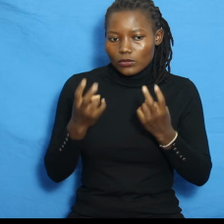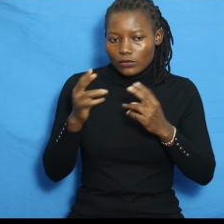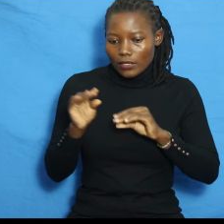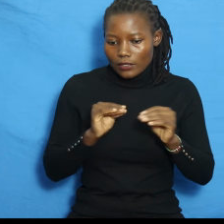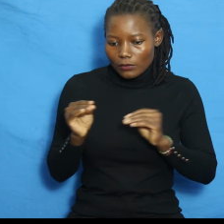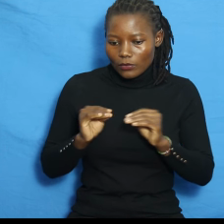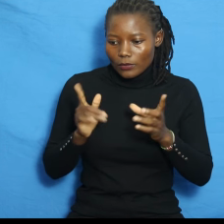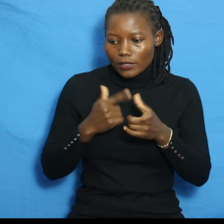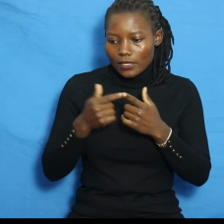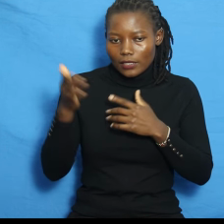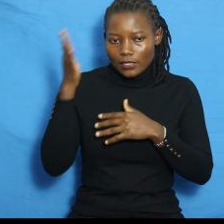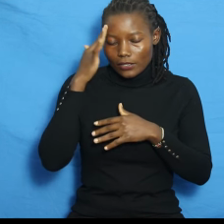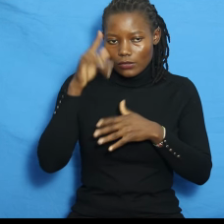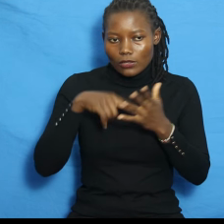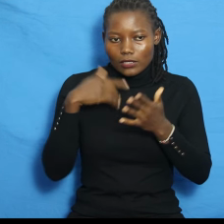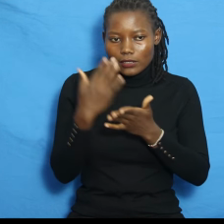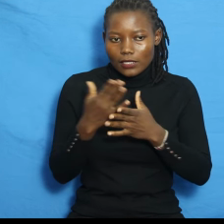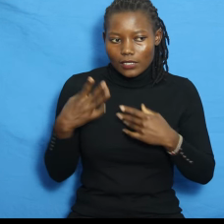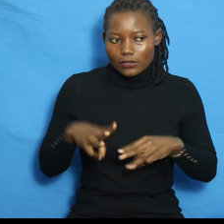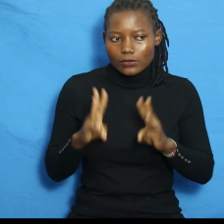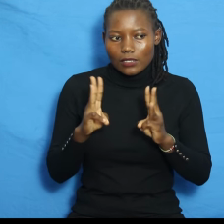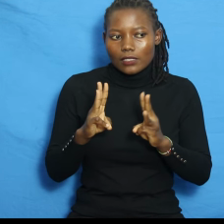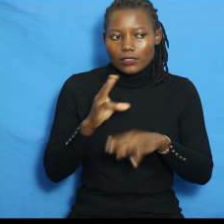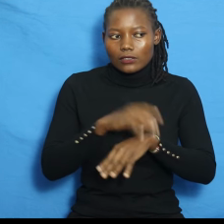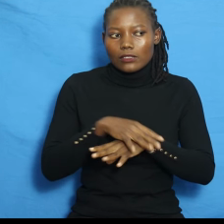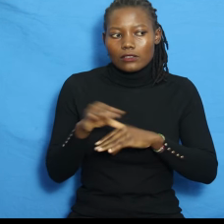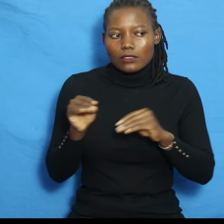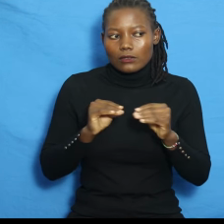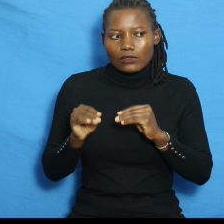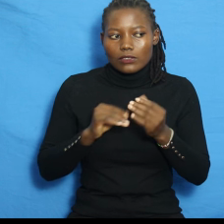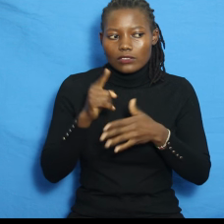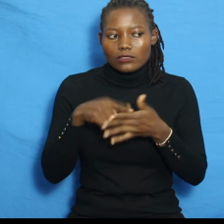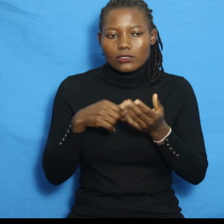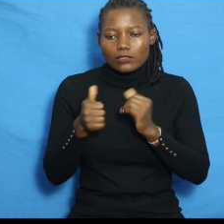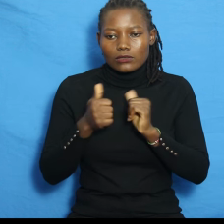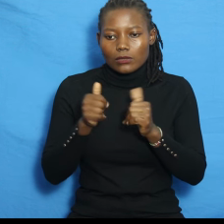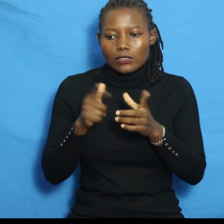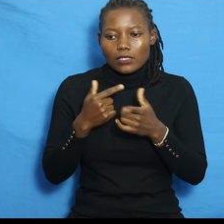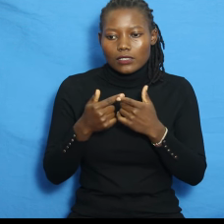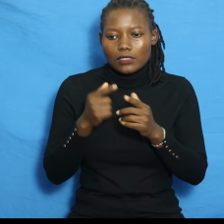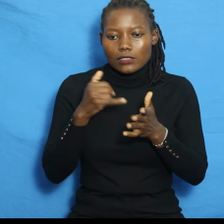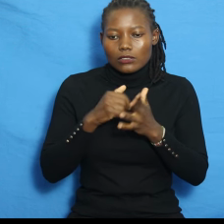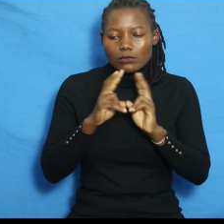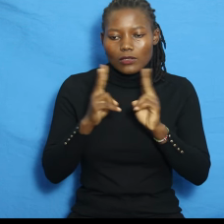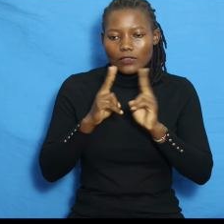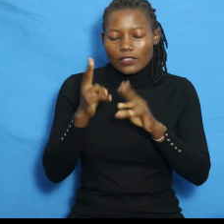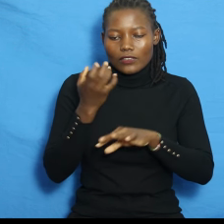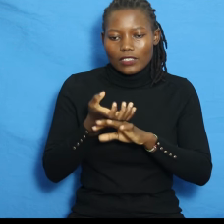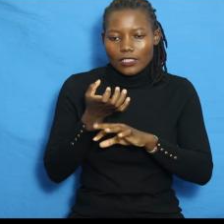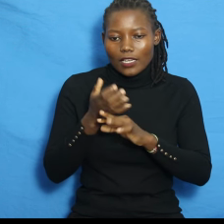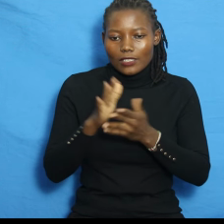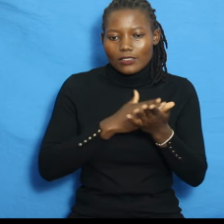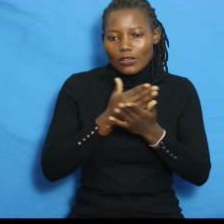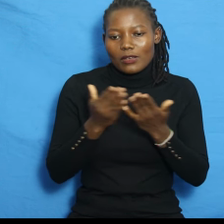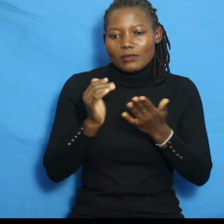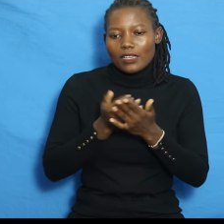determine what is the right way in executing this movement of whatever sport, then it's going to be very, very difficult to apply some